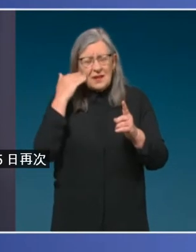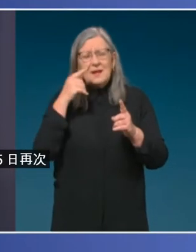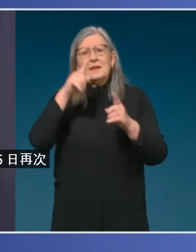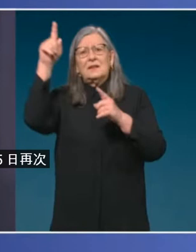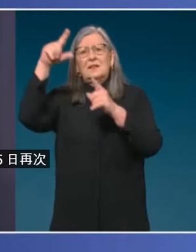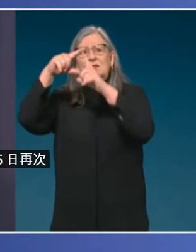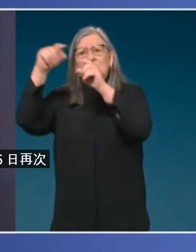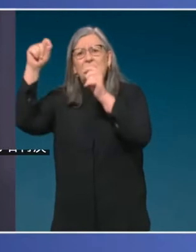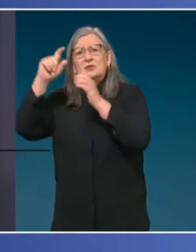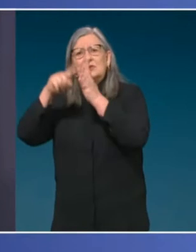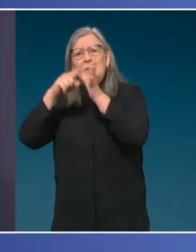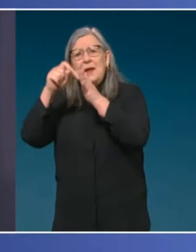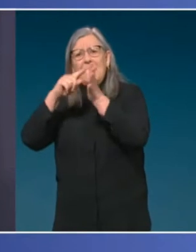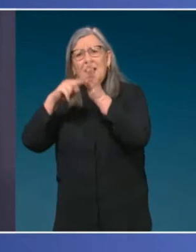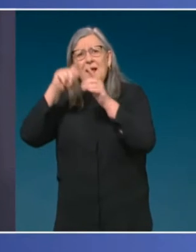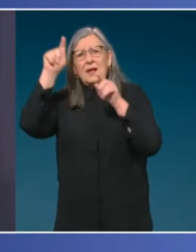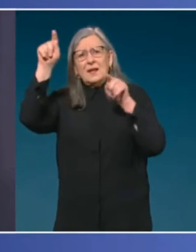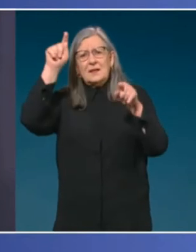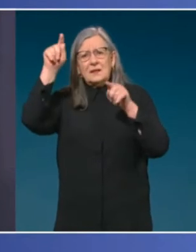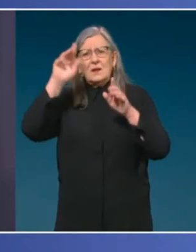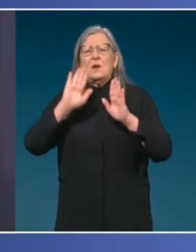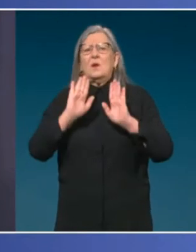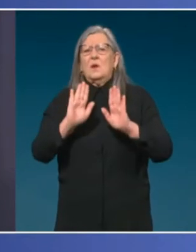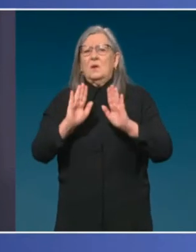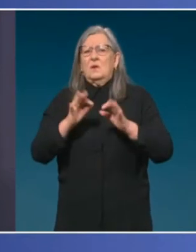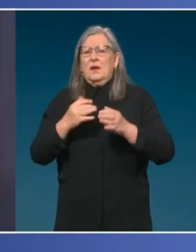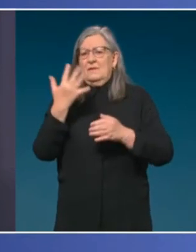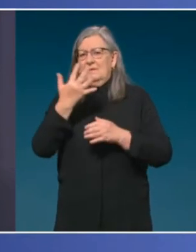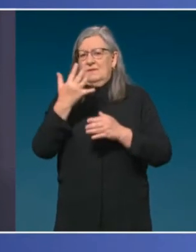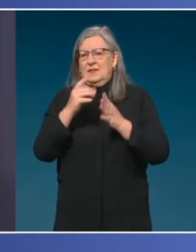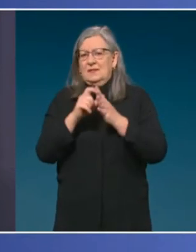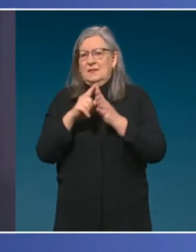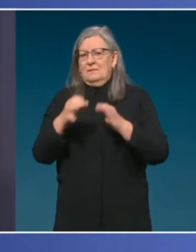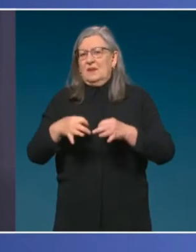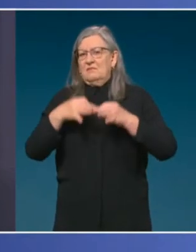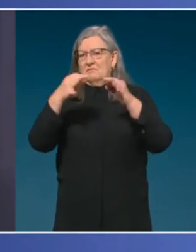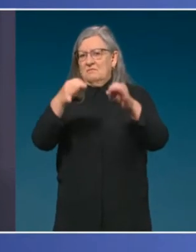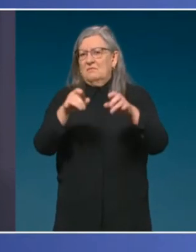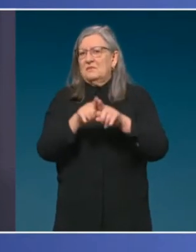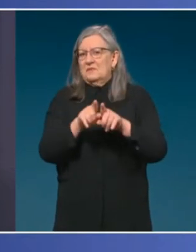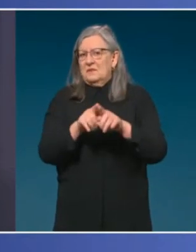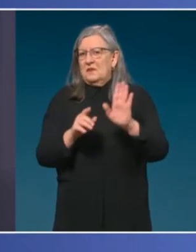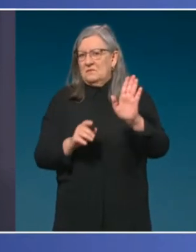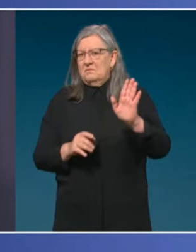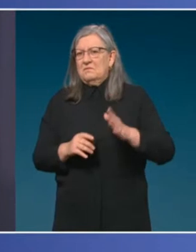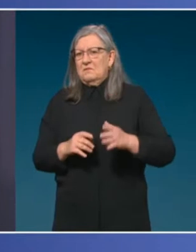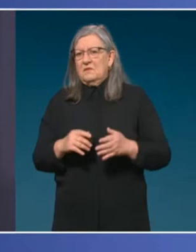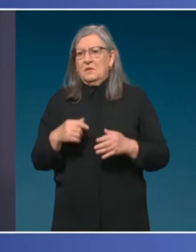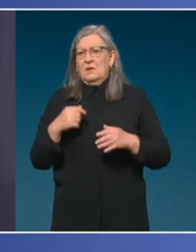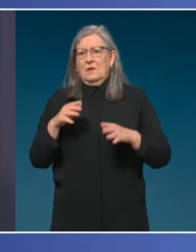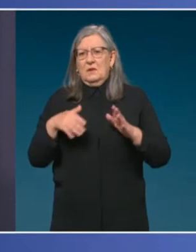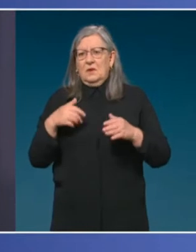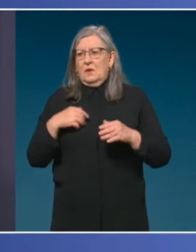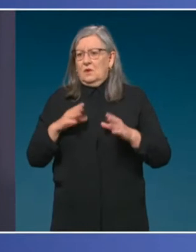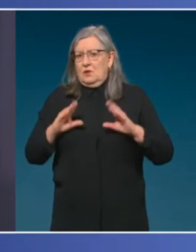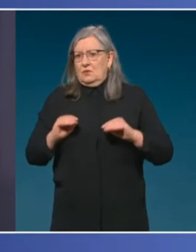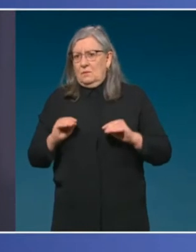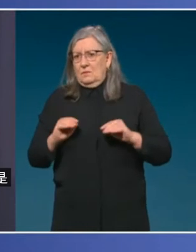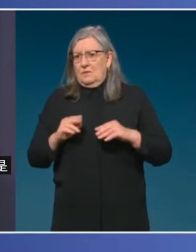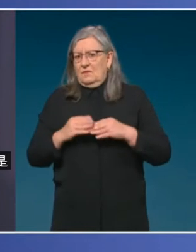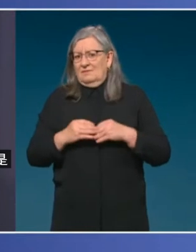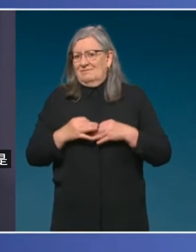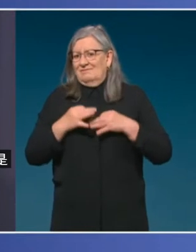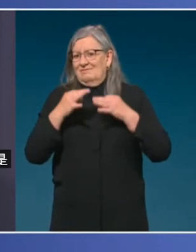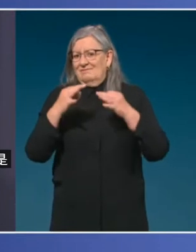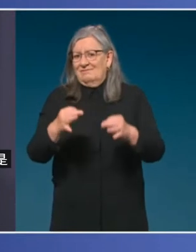those citizens on the 15th of December. So this 14-day pause, as I've indicated, was taken